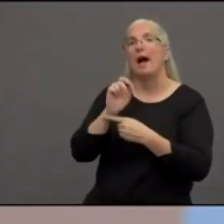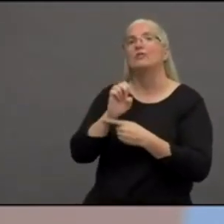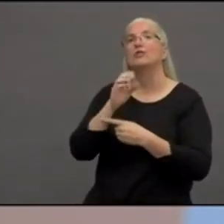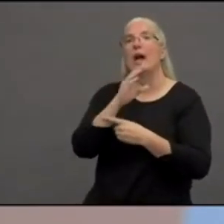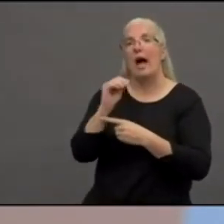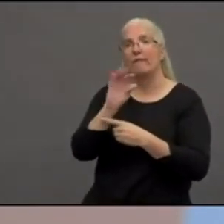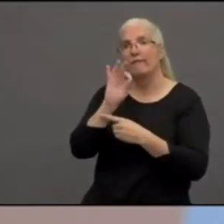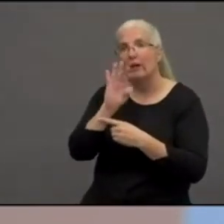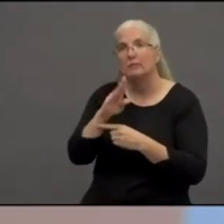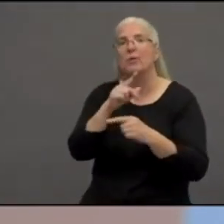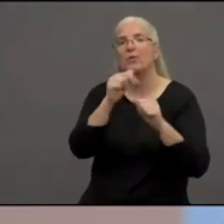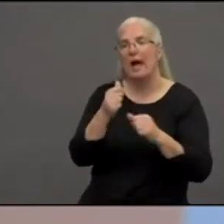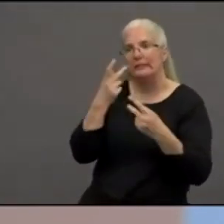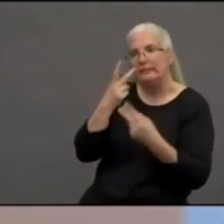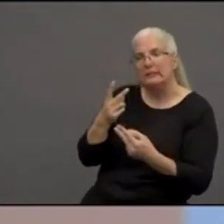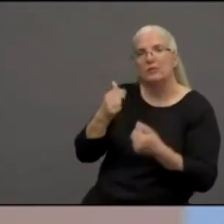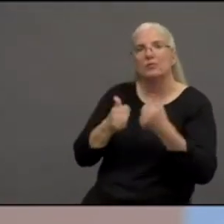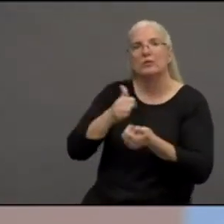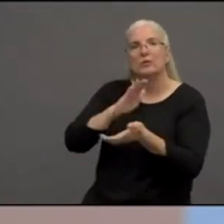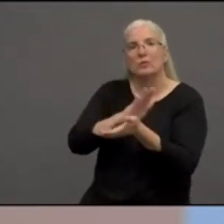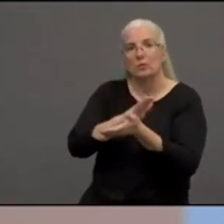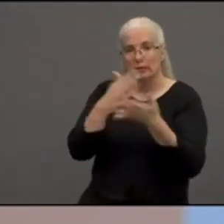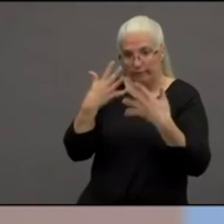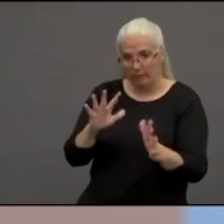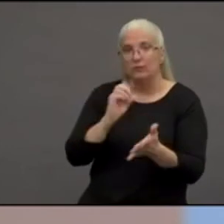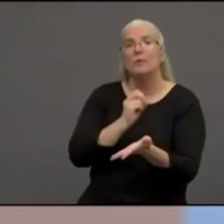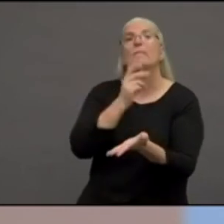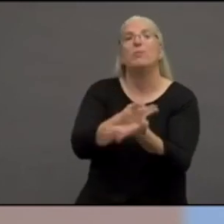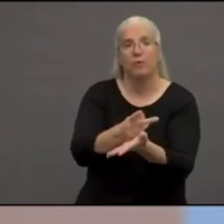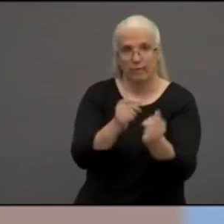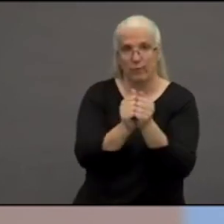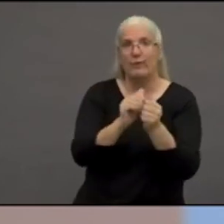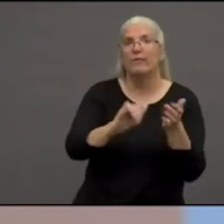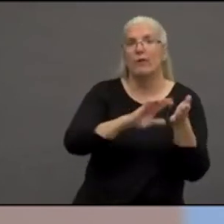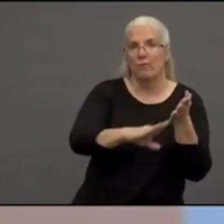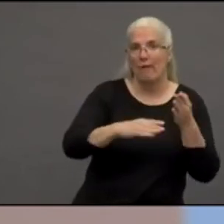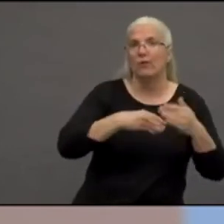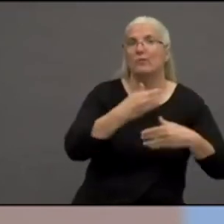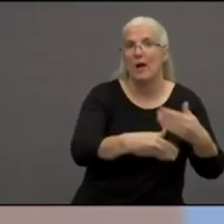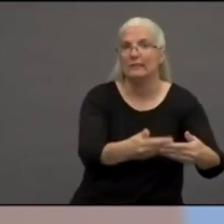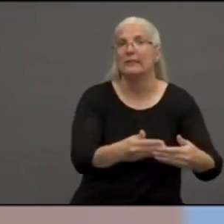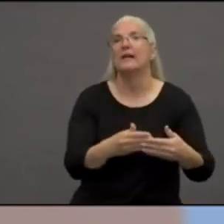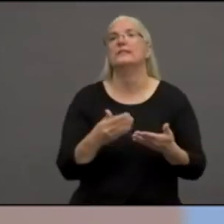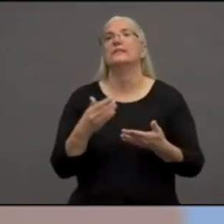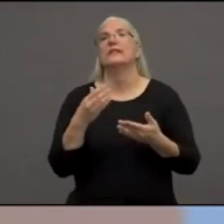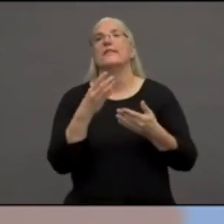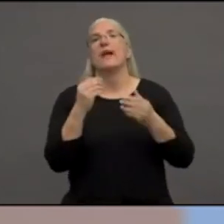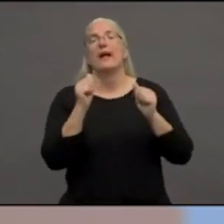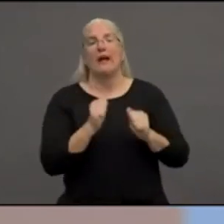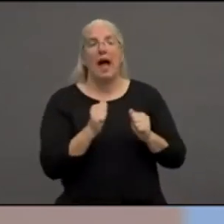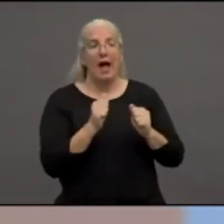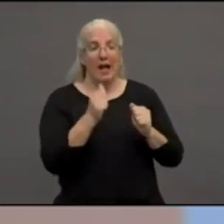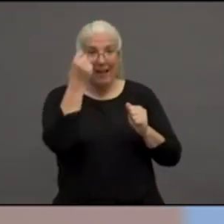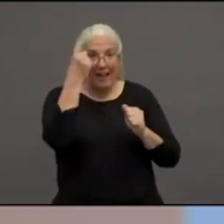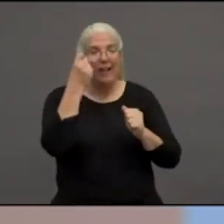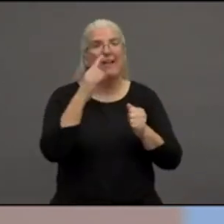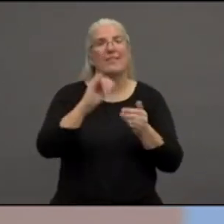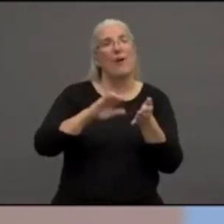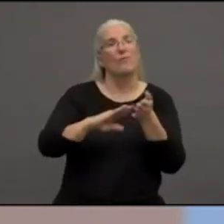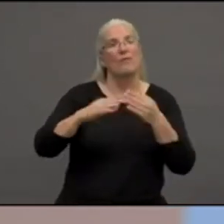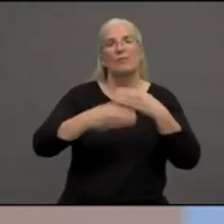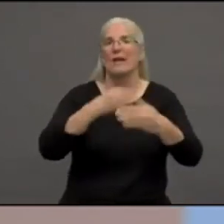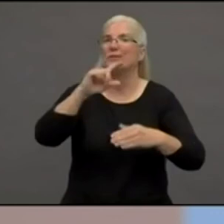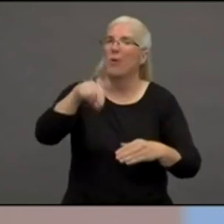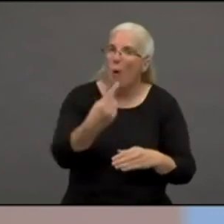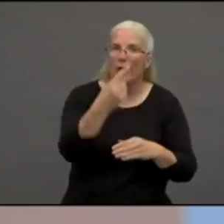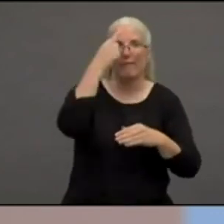have been approved for the waiver. At that point, then the schools will be able to provide TK through 6th grade as they have specified